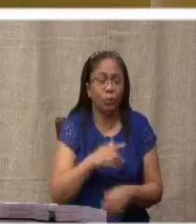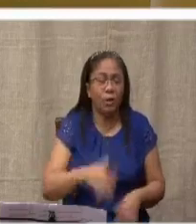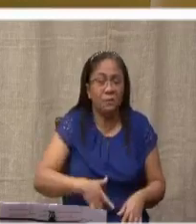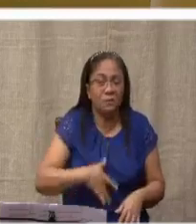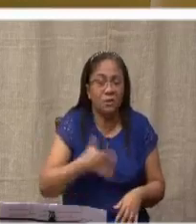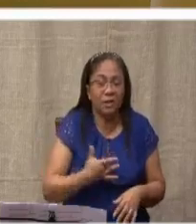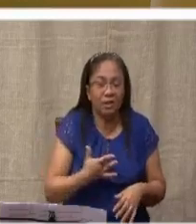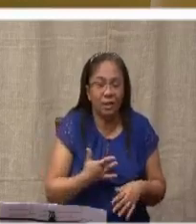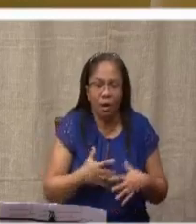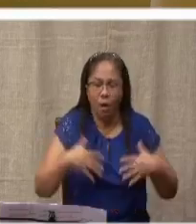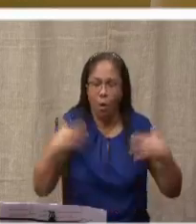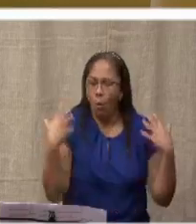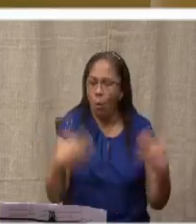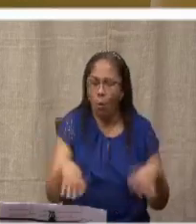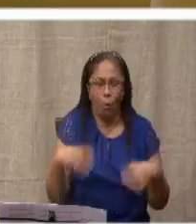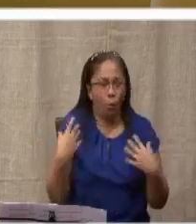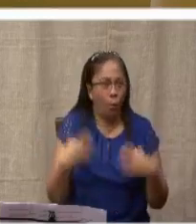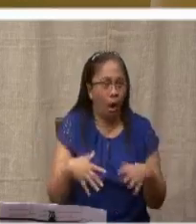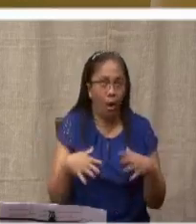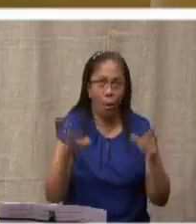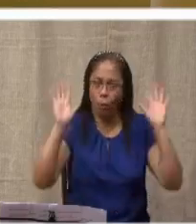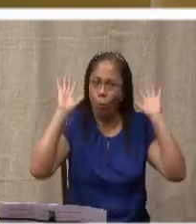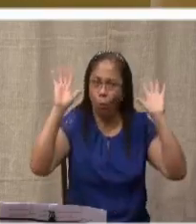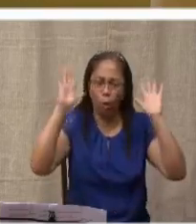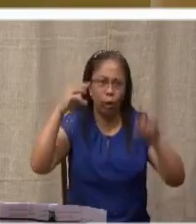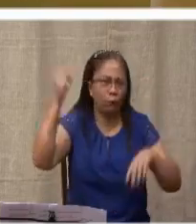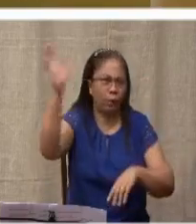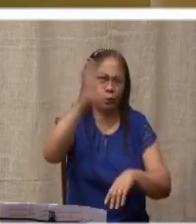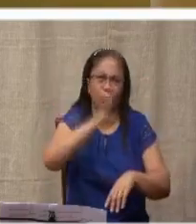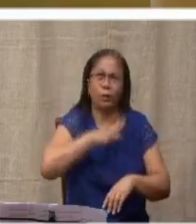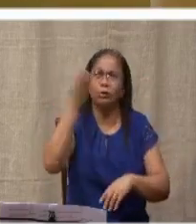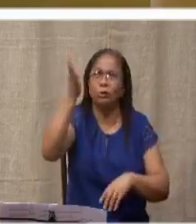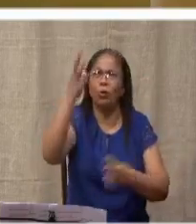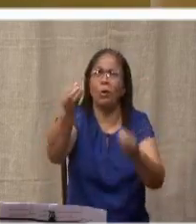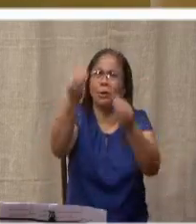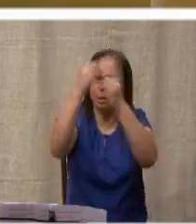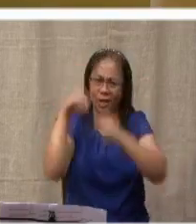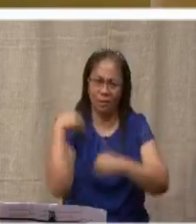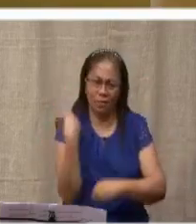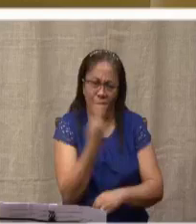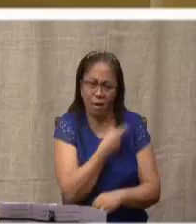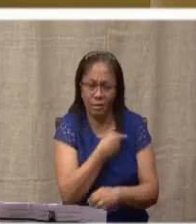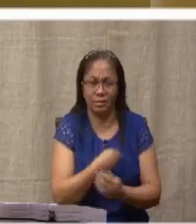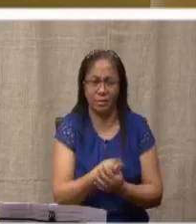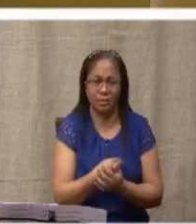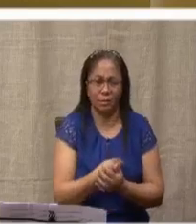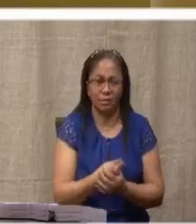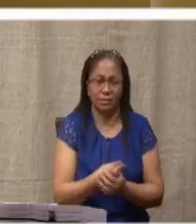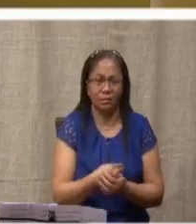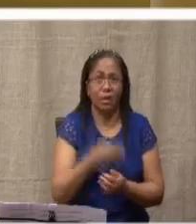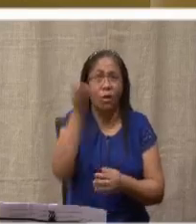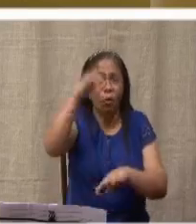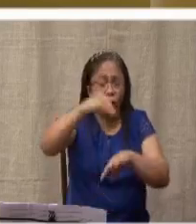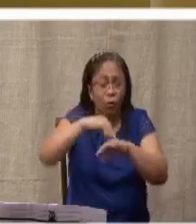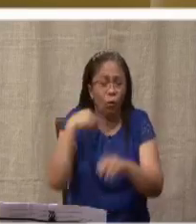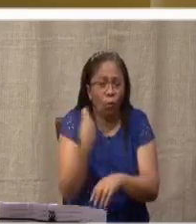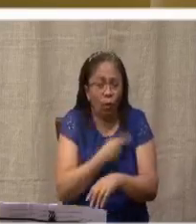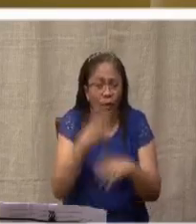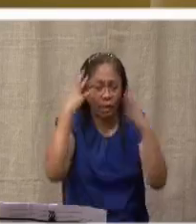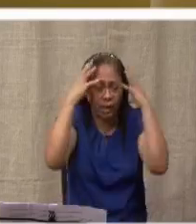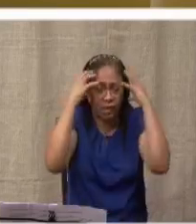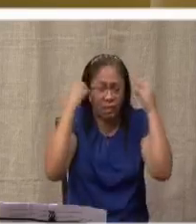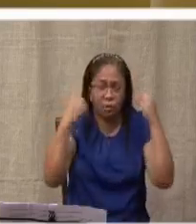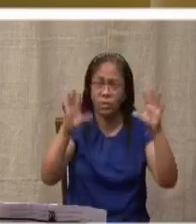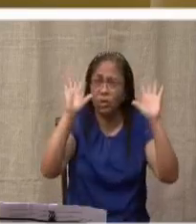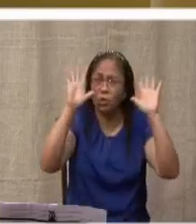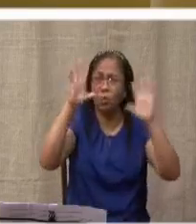how overwhelmed we are at the incredible grace that god has chosen to give to us that has called us to experience such